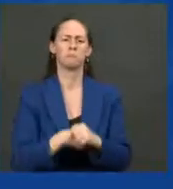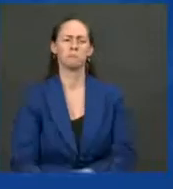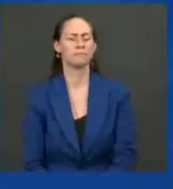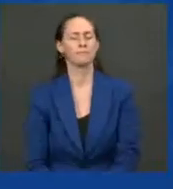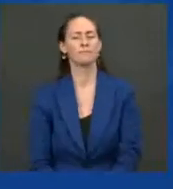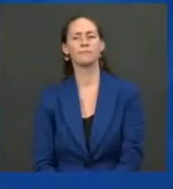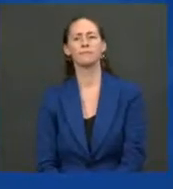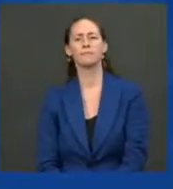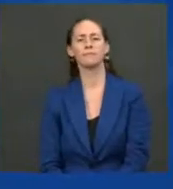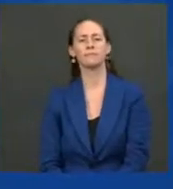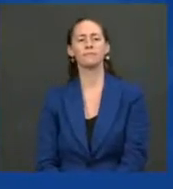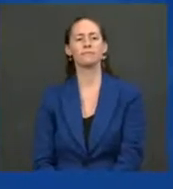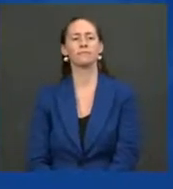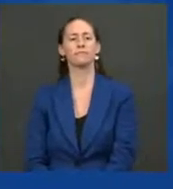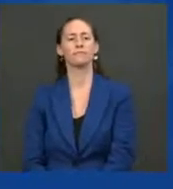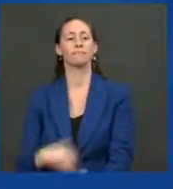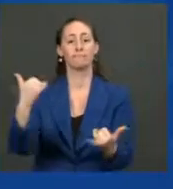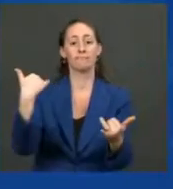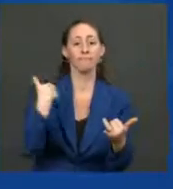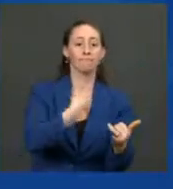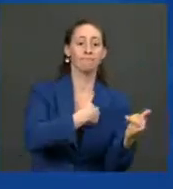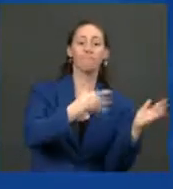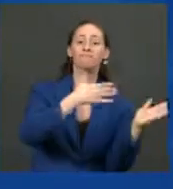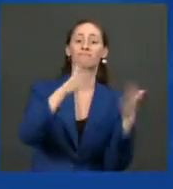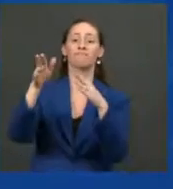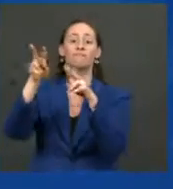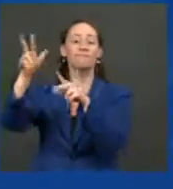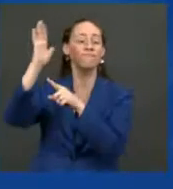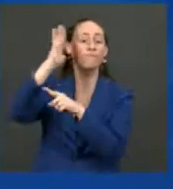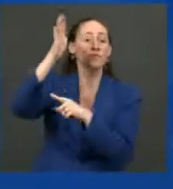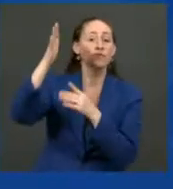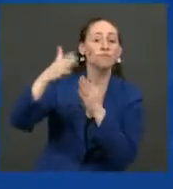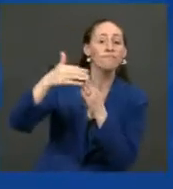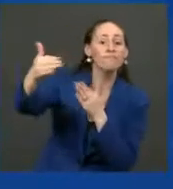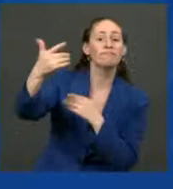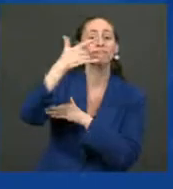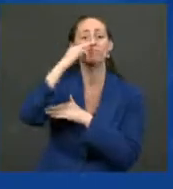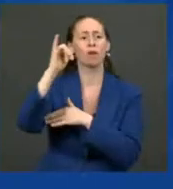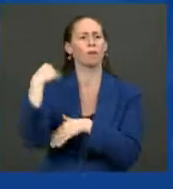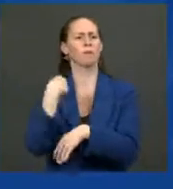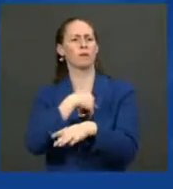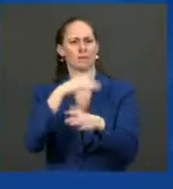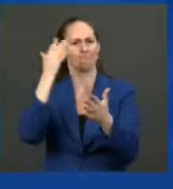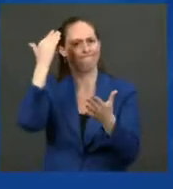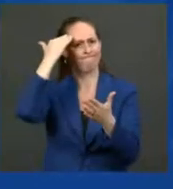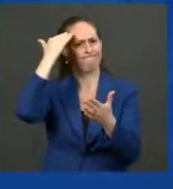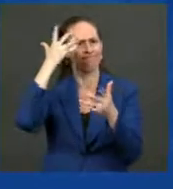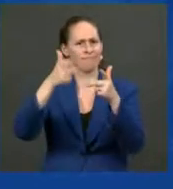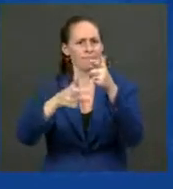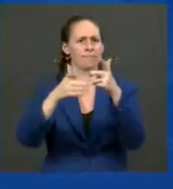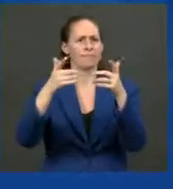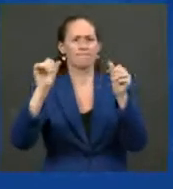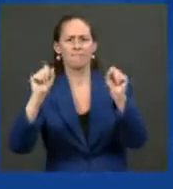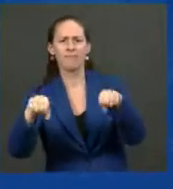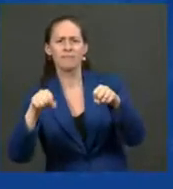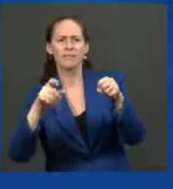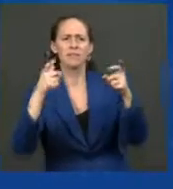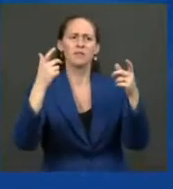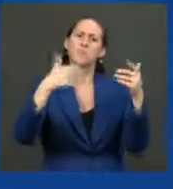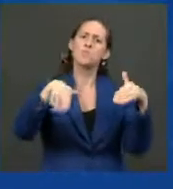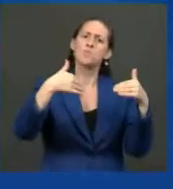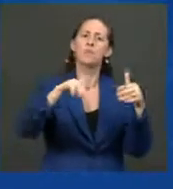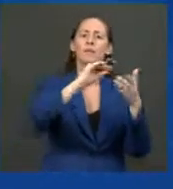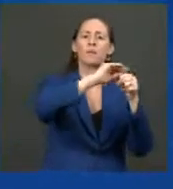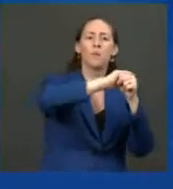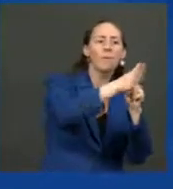as we look ahead we will lead we will lead on all the greatest challenges of our time from covert to climate peace